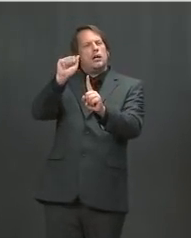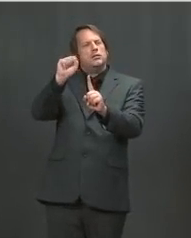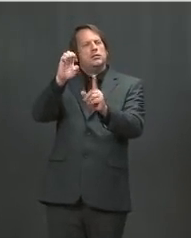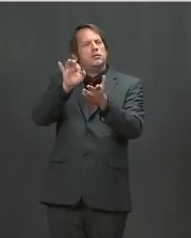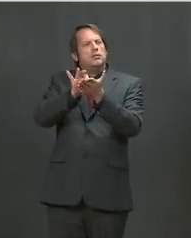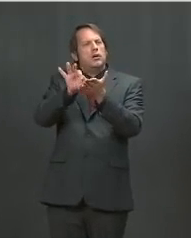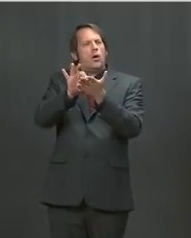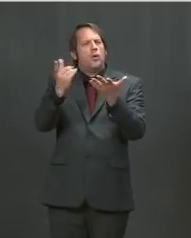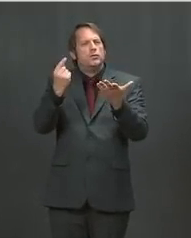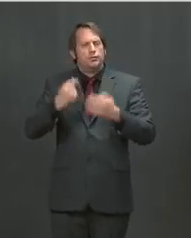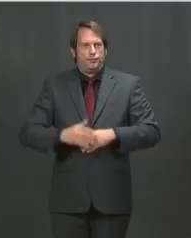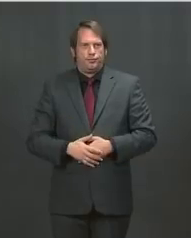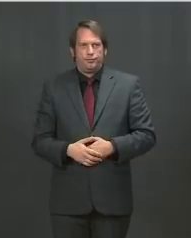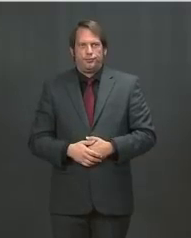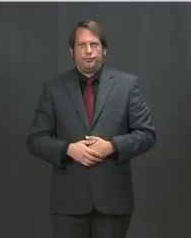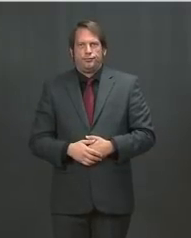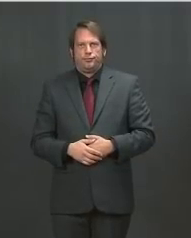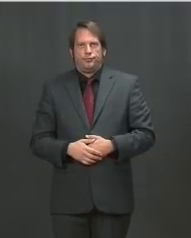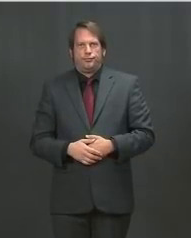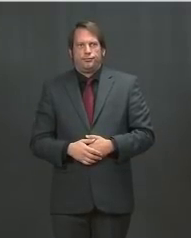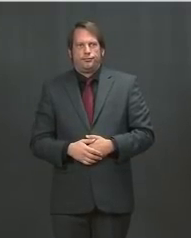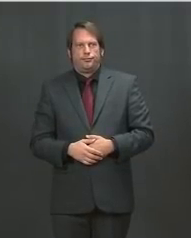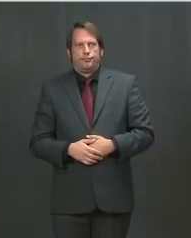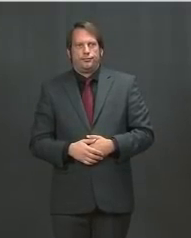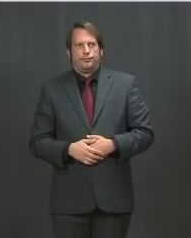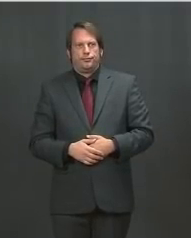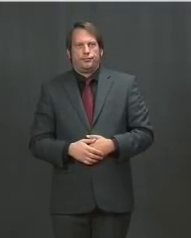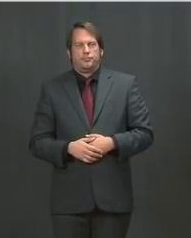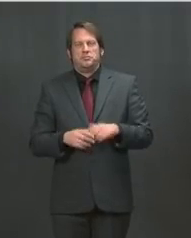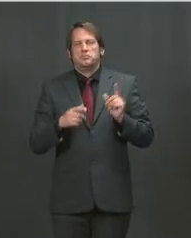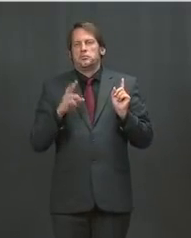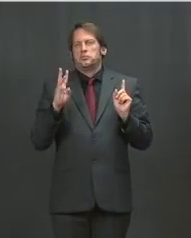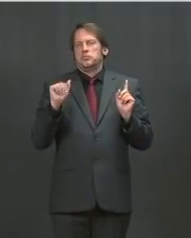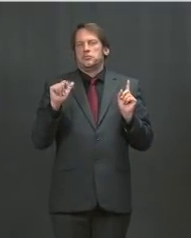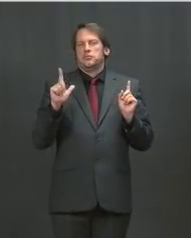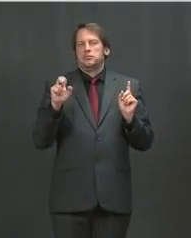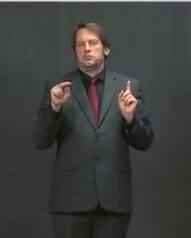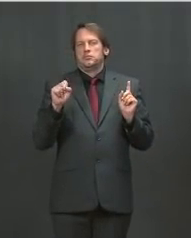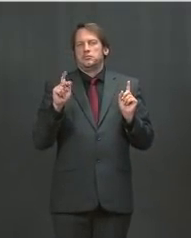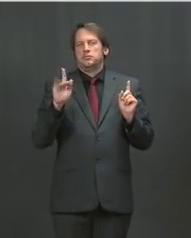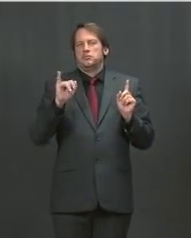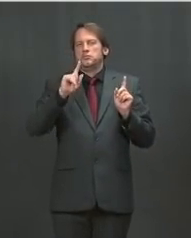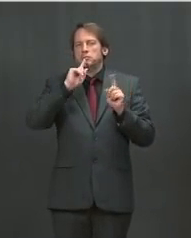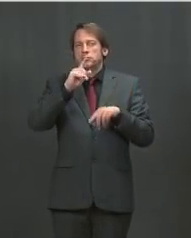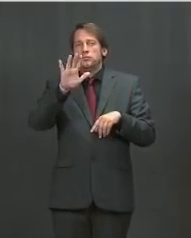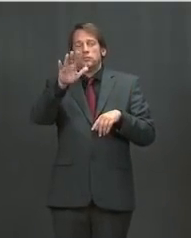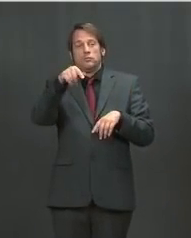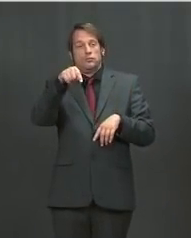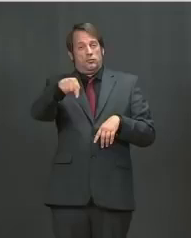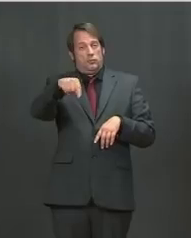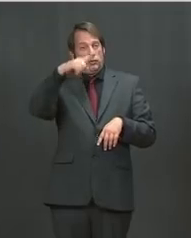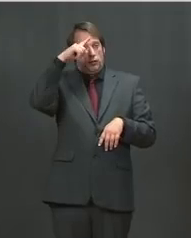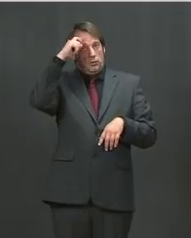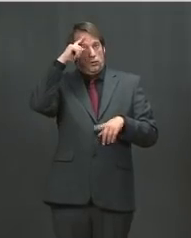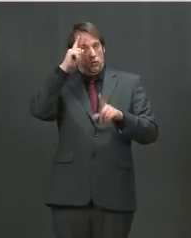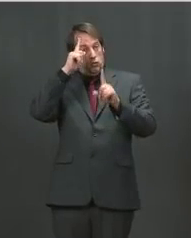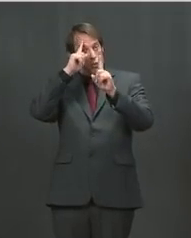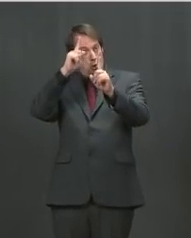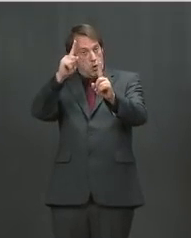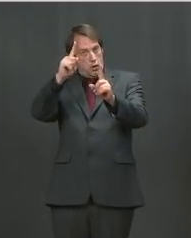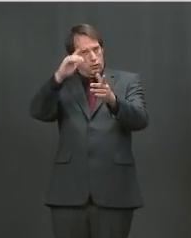think Dr. Fauci over the summer had been talking about case counts below 10,000, below 5,000. We're at 62,000